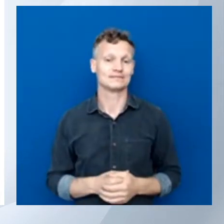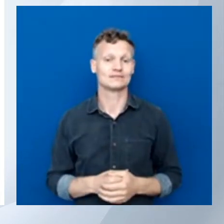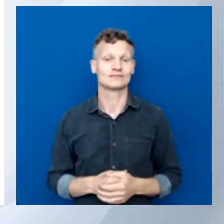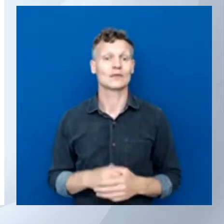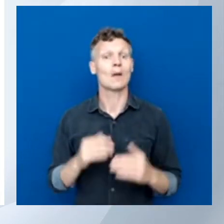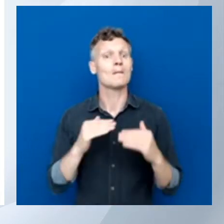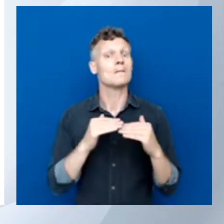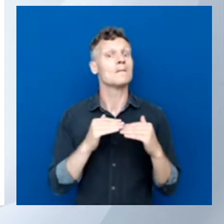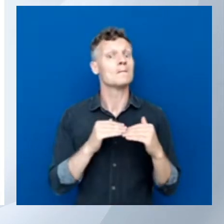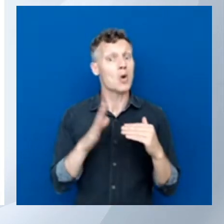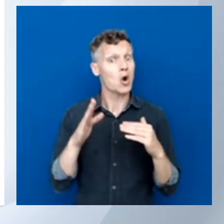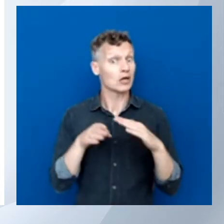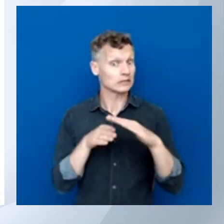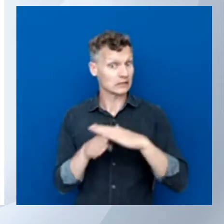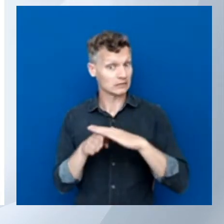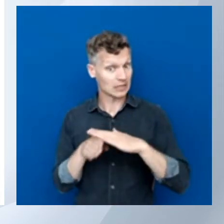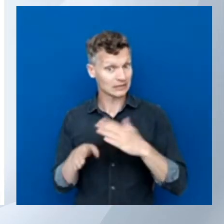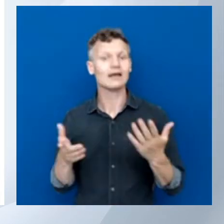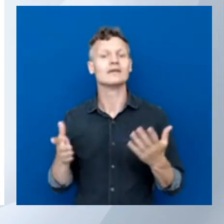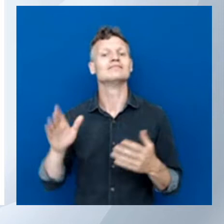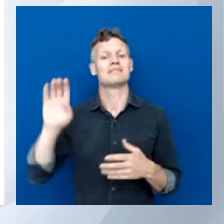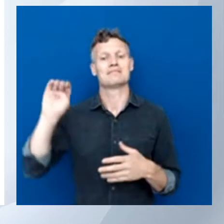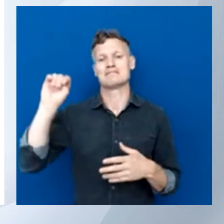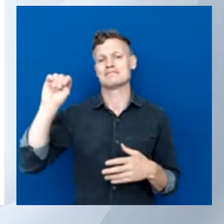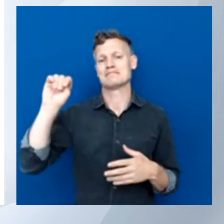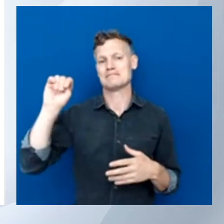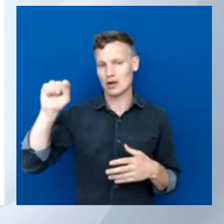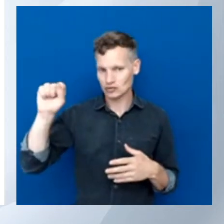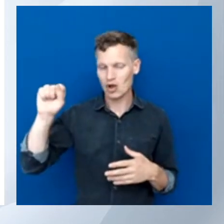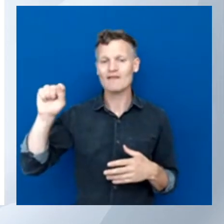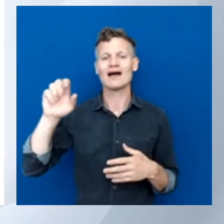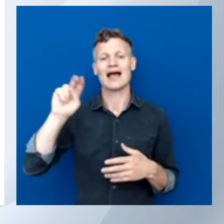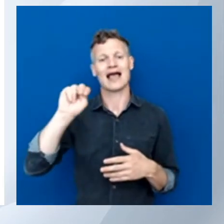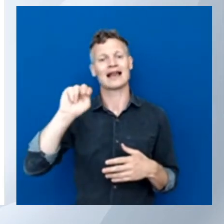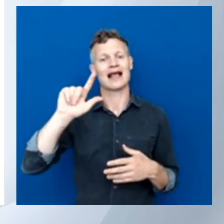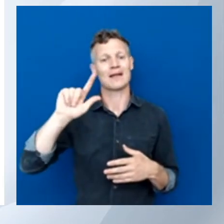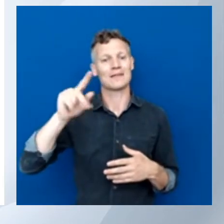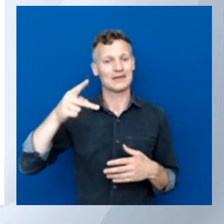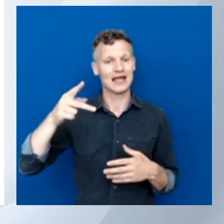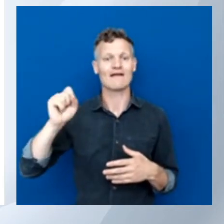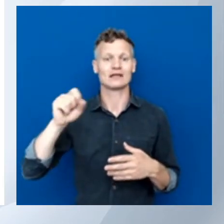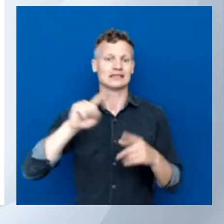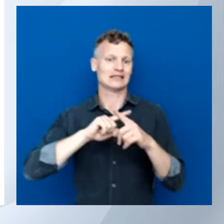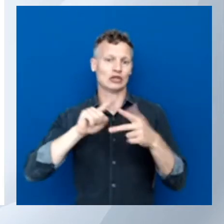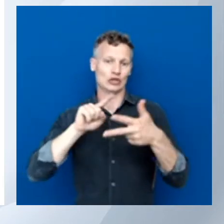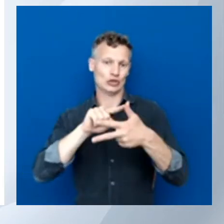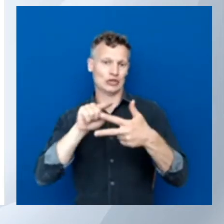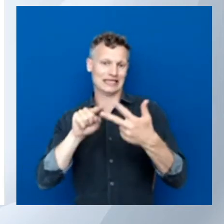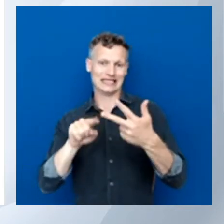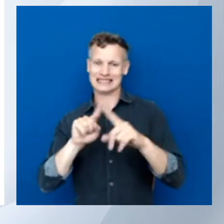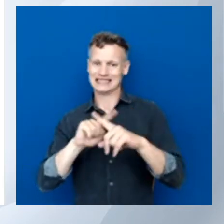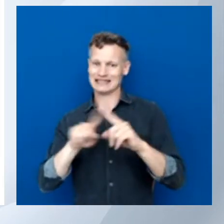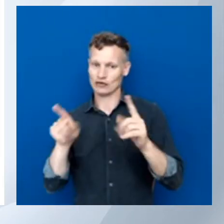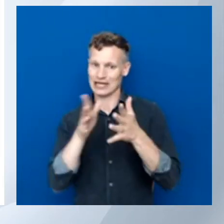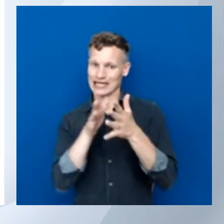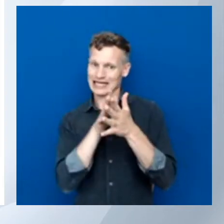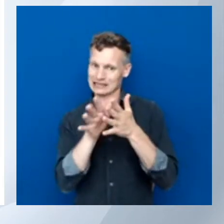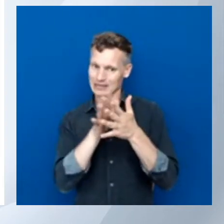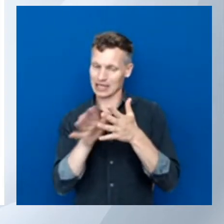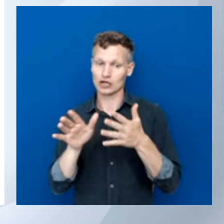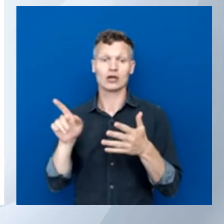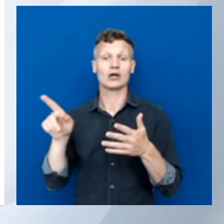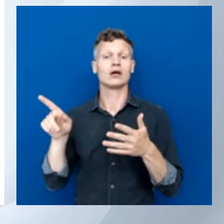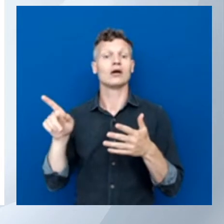has released OSS implementations of 3 different explainers. They have implemented 1 classical and 2